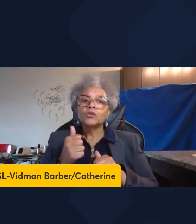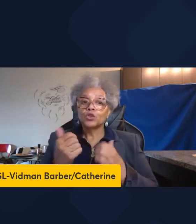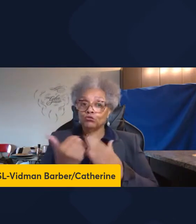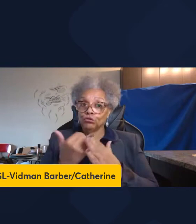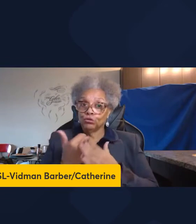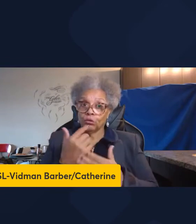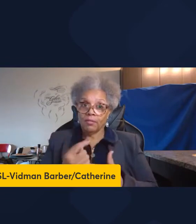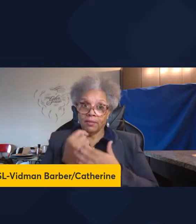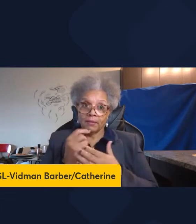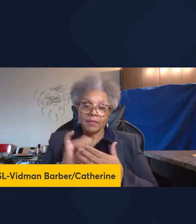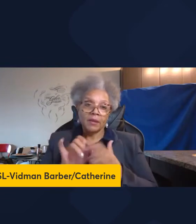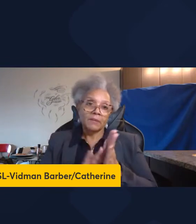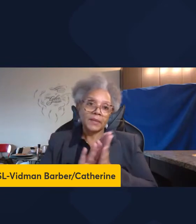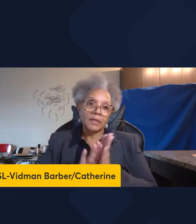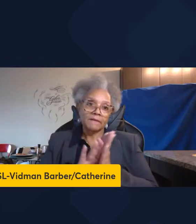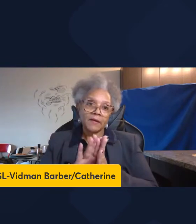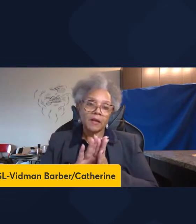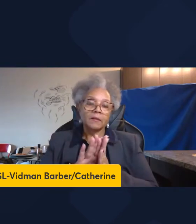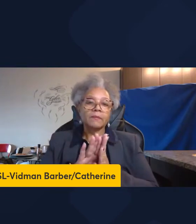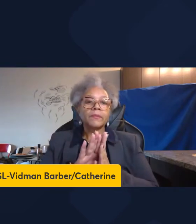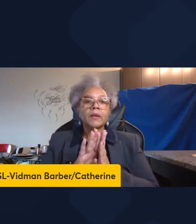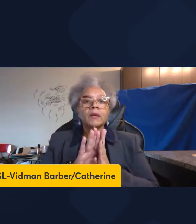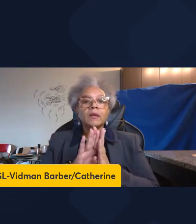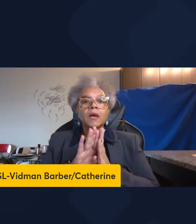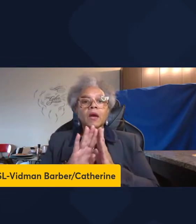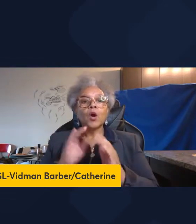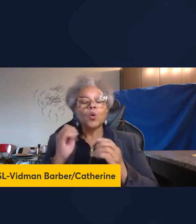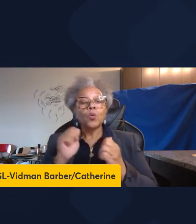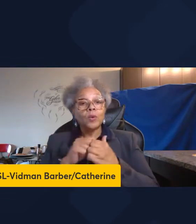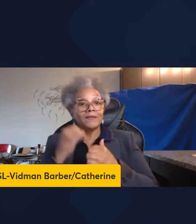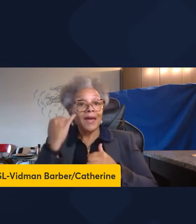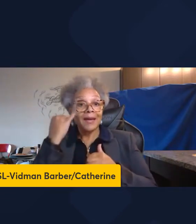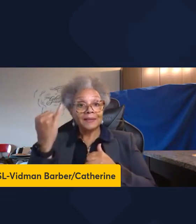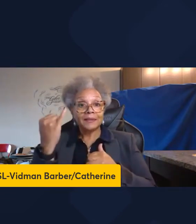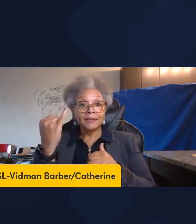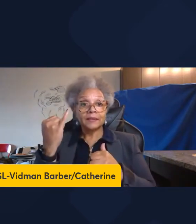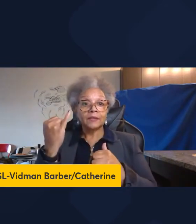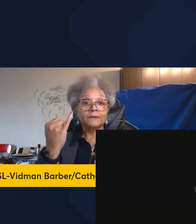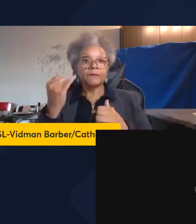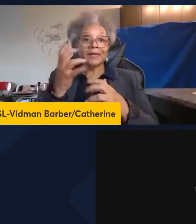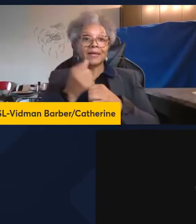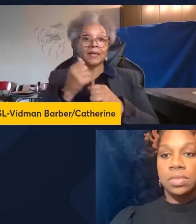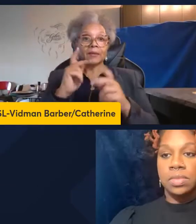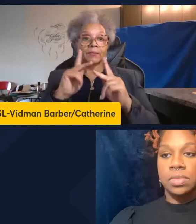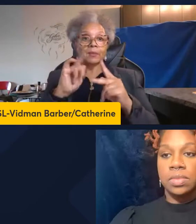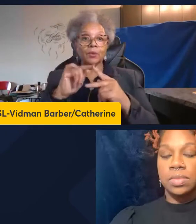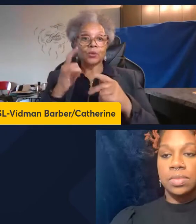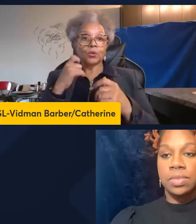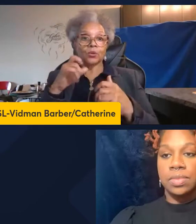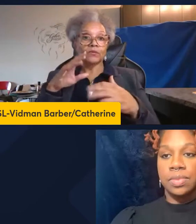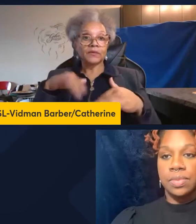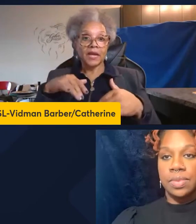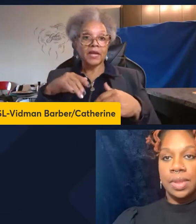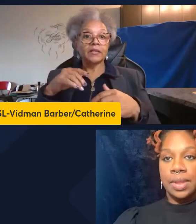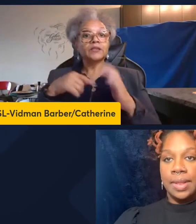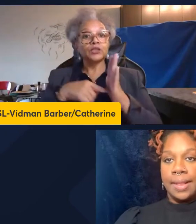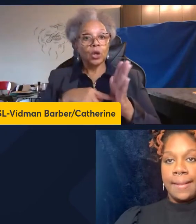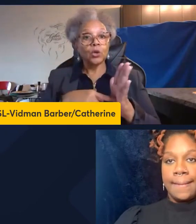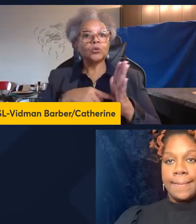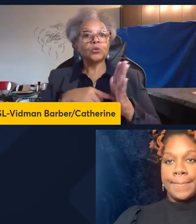therapies that are being developed with the idea of either getting people who haven't started showing